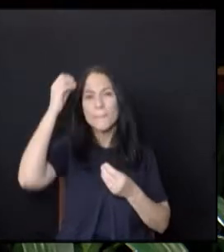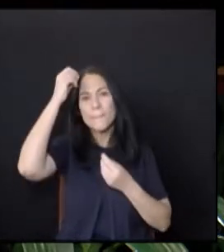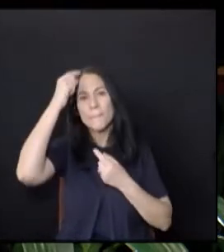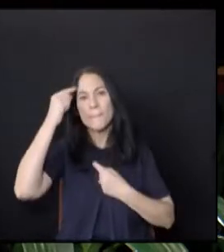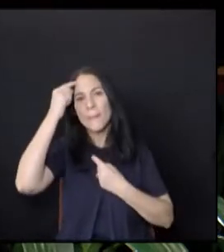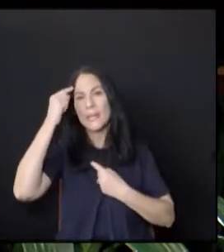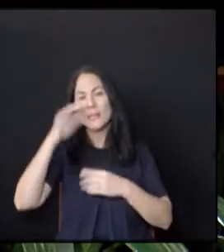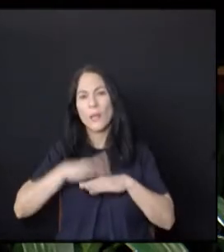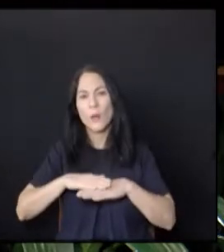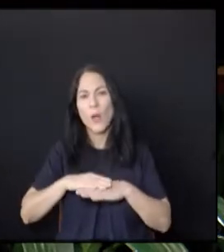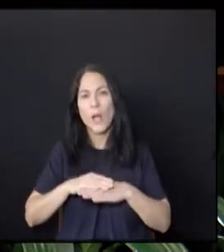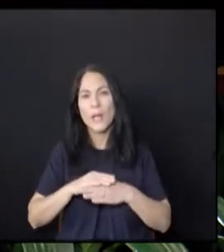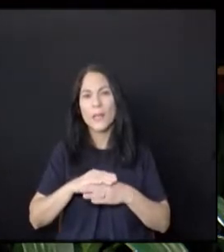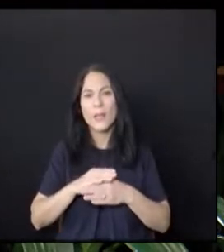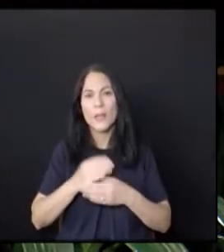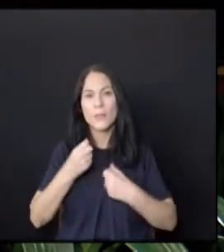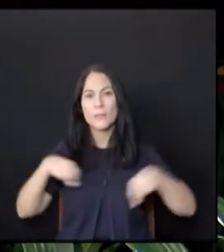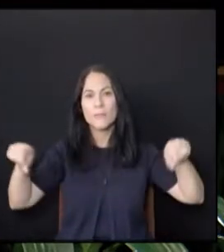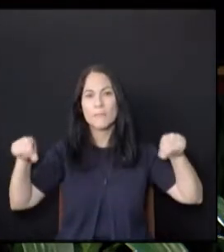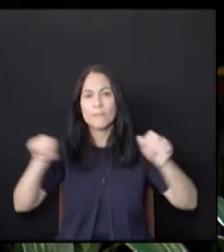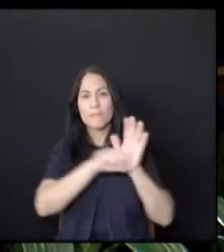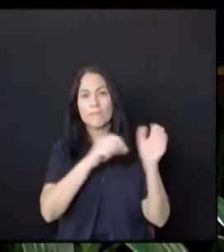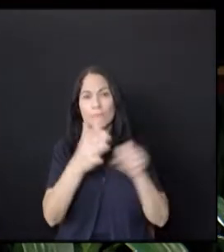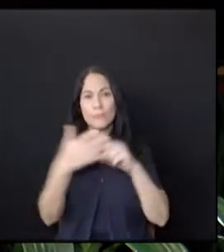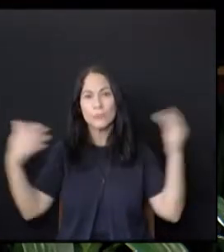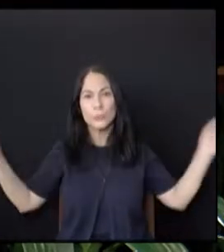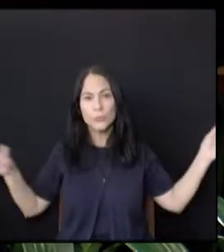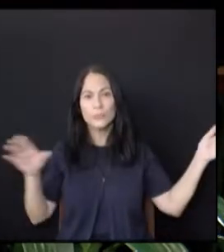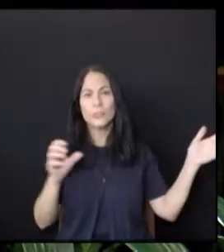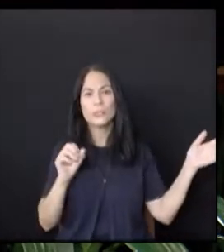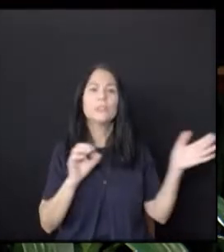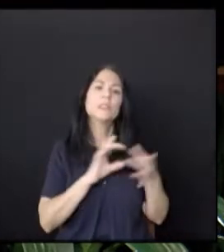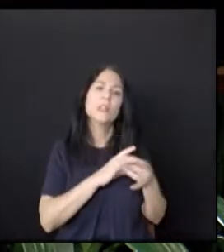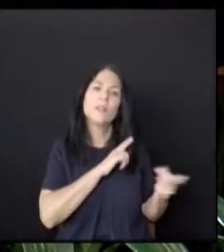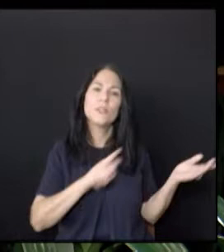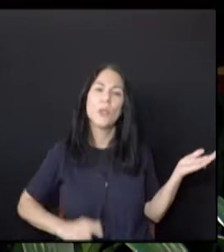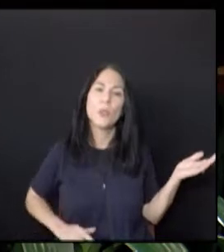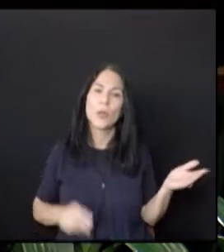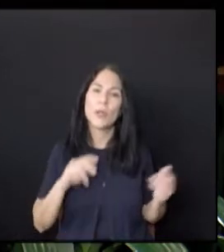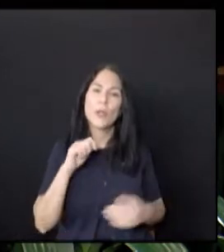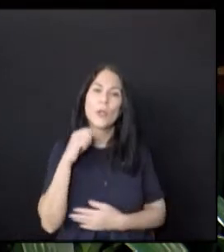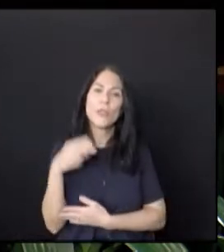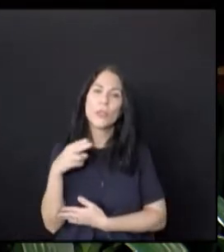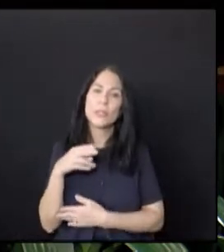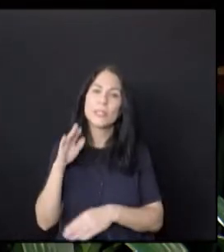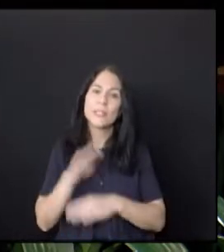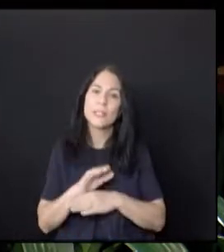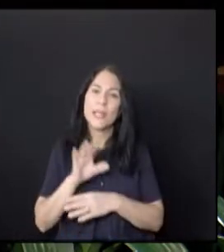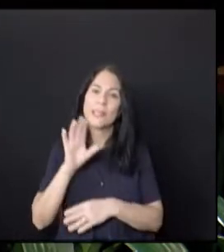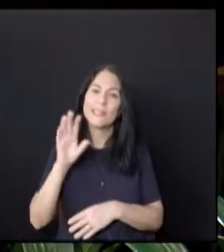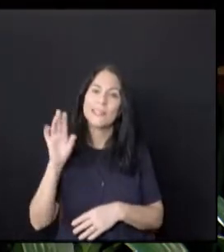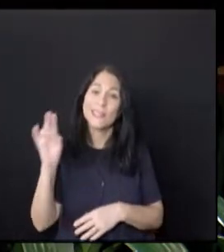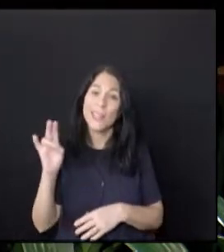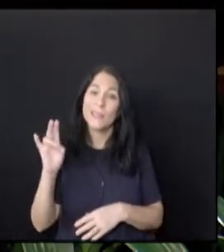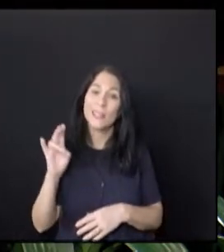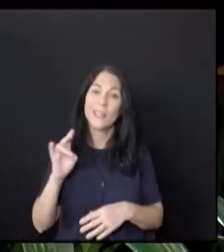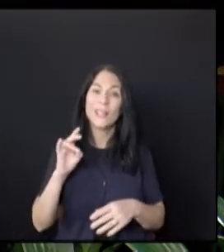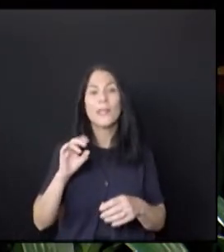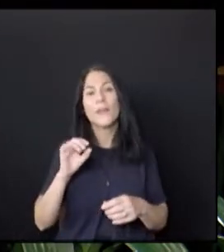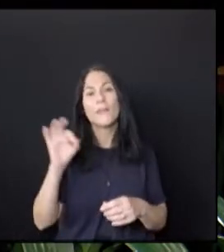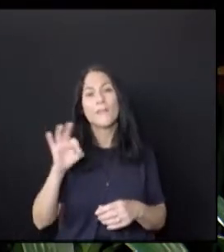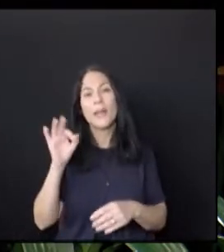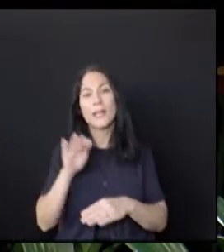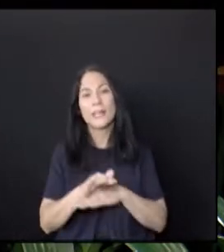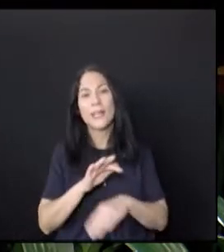even though it'll be very different than what we may all have expected, Thursday night, 7 p.m., Friday night, 7 p.m.,